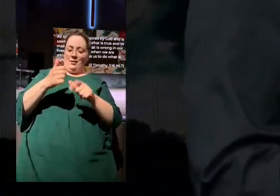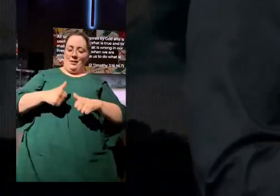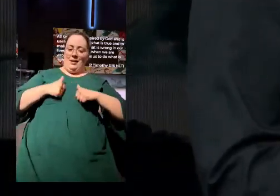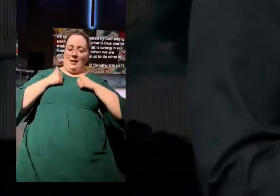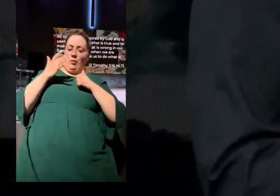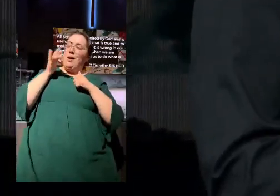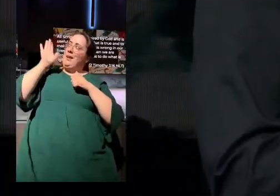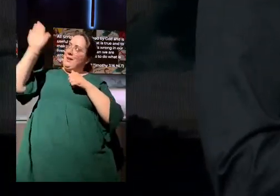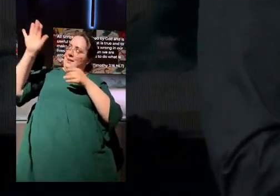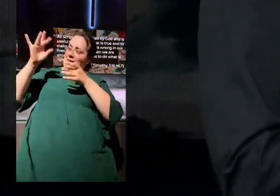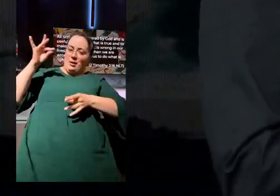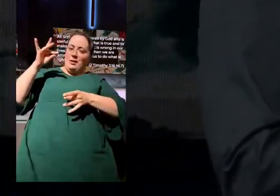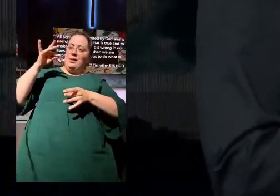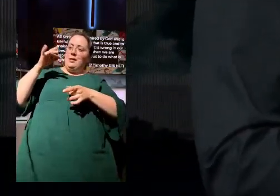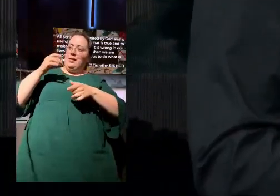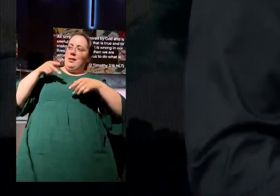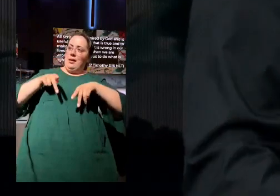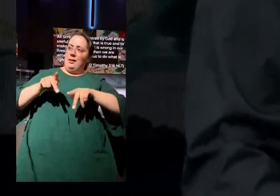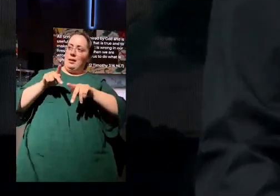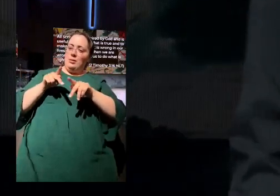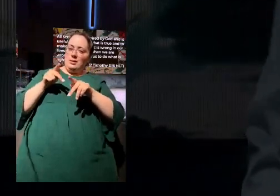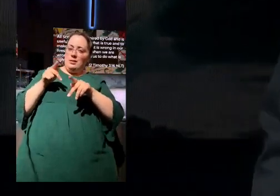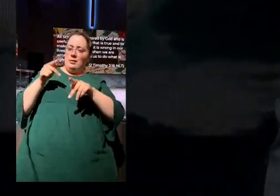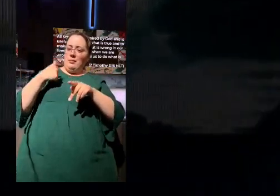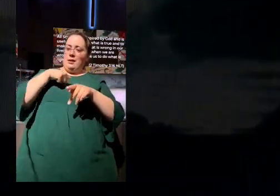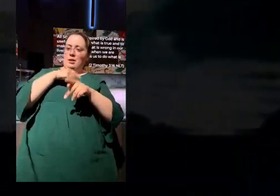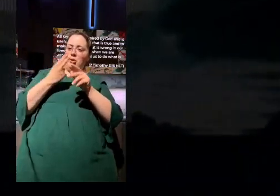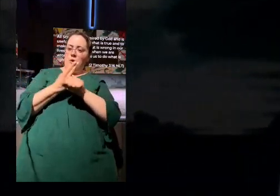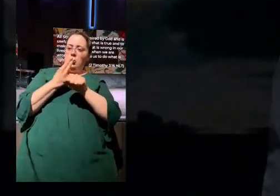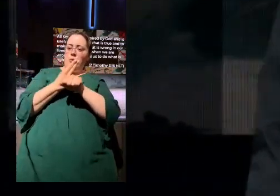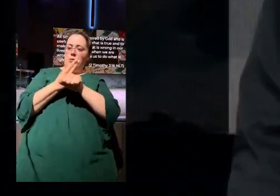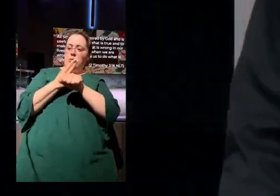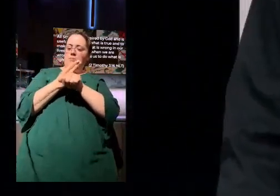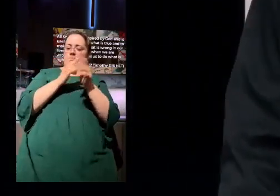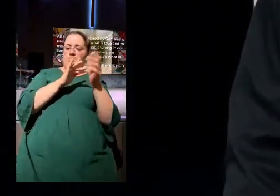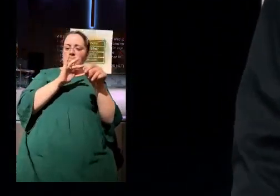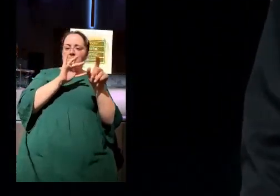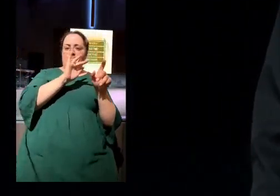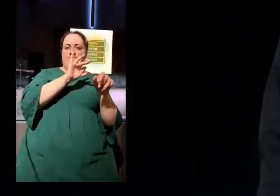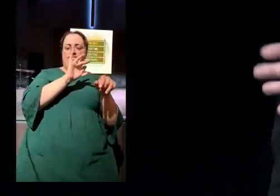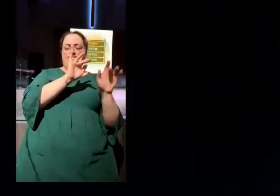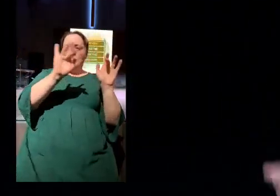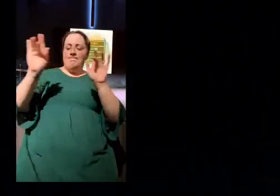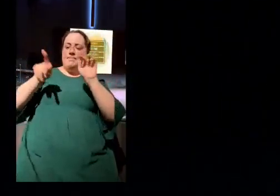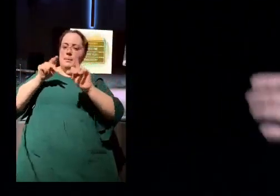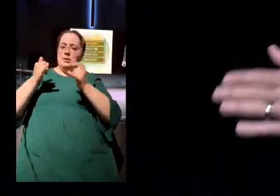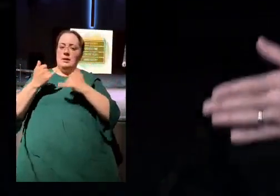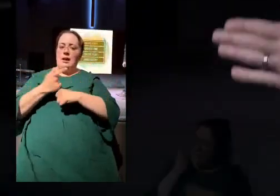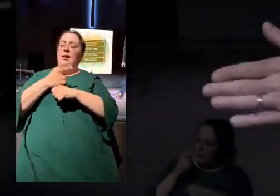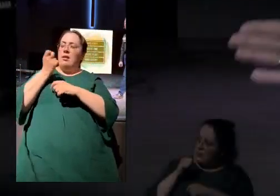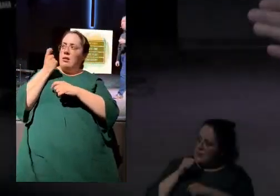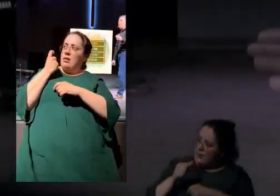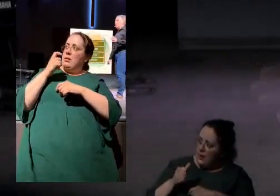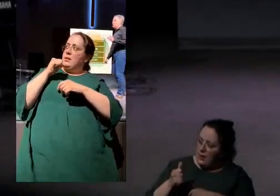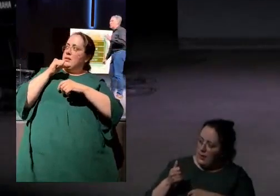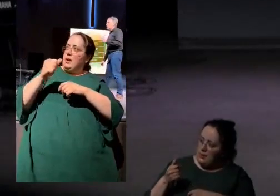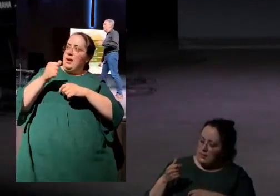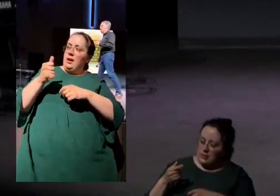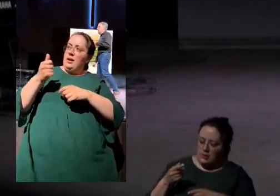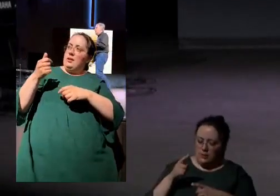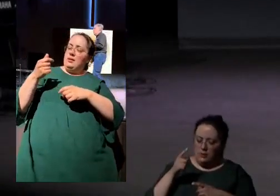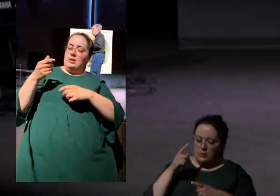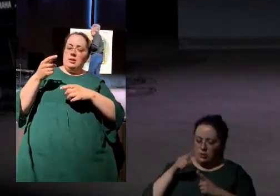today. It's a powerful work. However, it wasn't addressed to us. Every work that you read